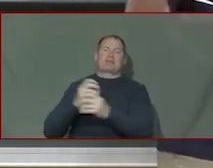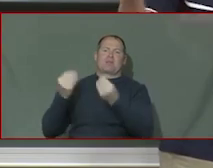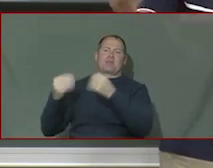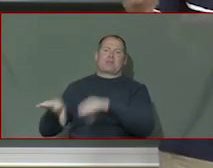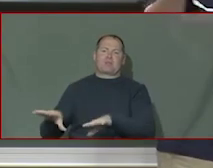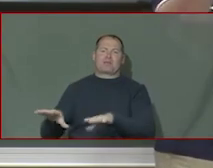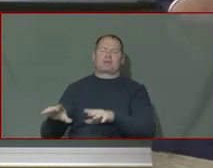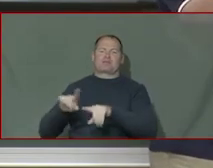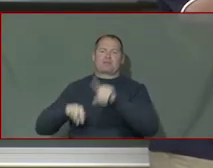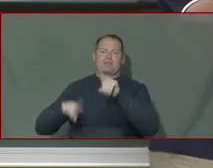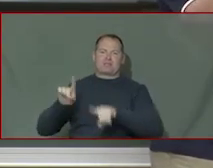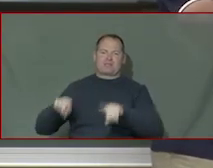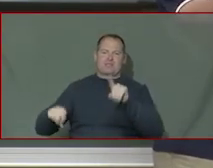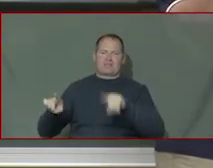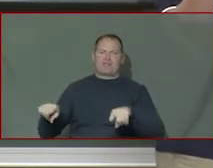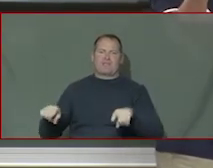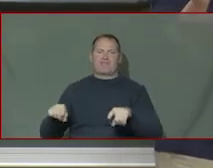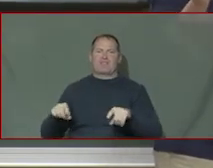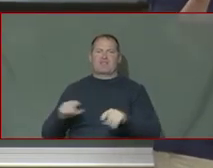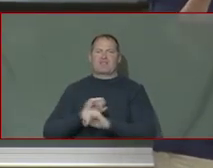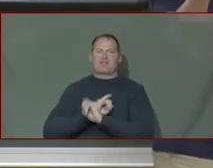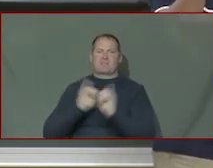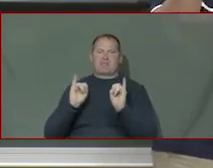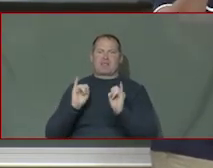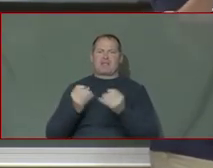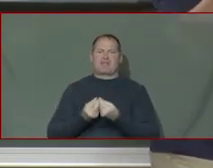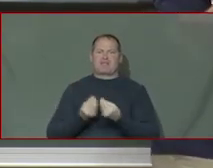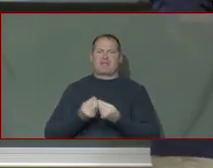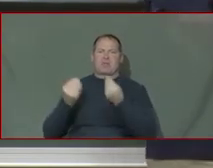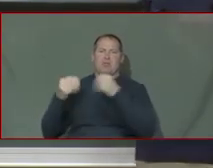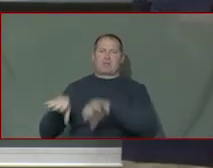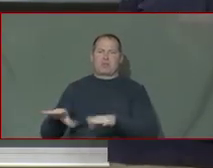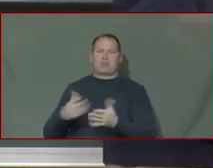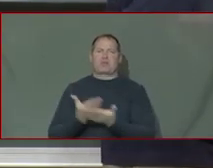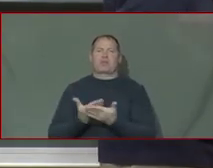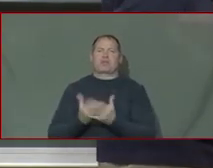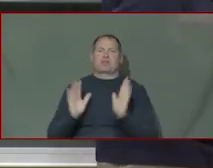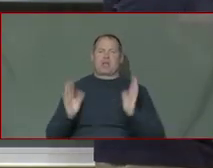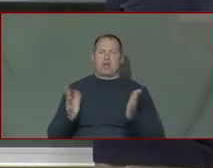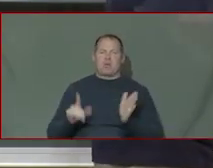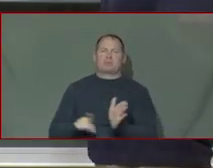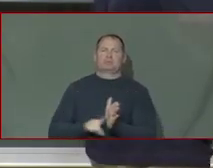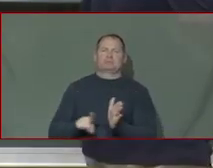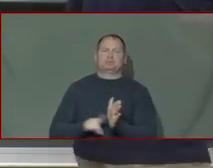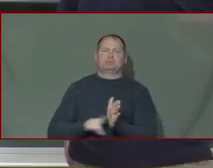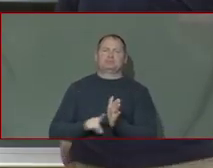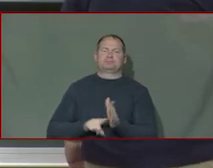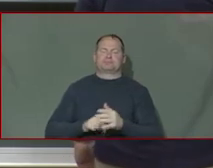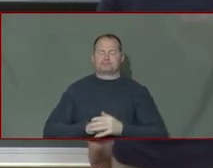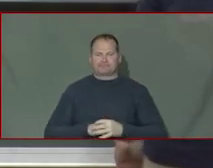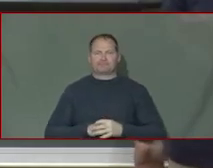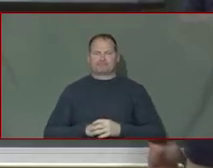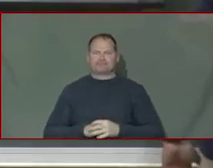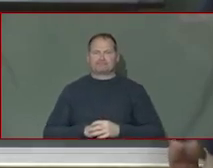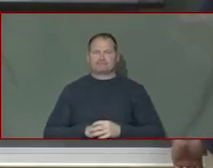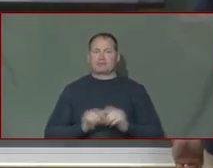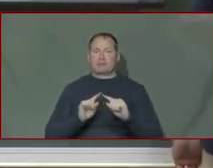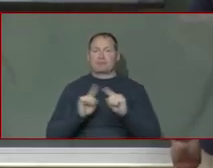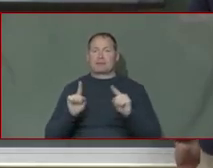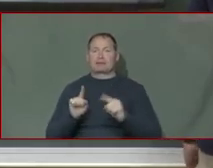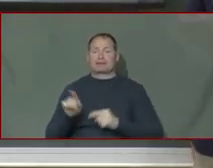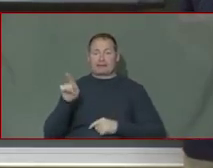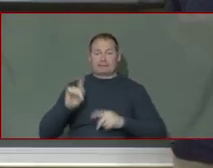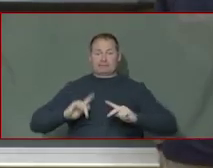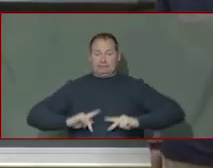acid, creatinine, all those toxic substances. But the body also makes use of the opportunity here at the